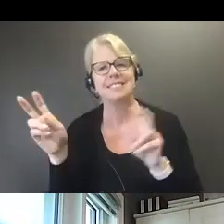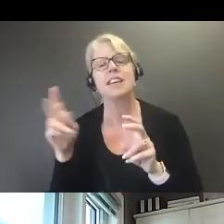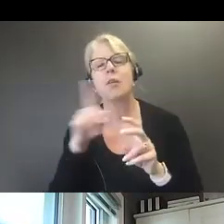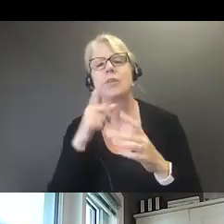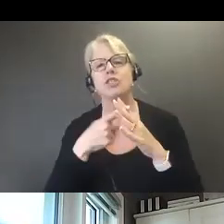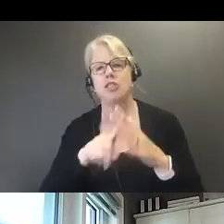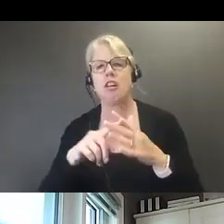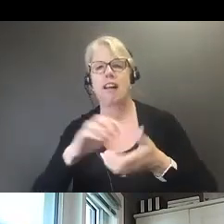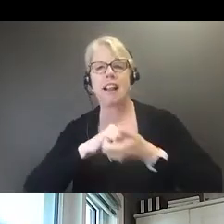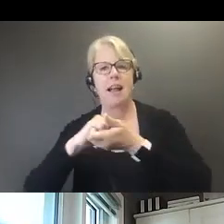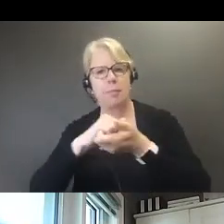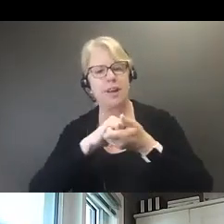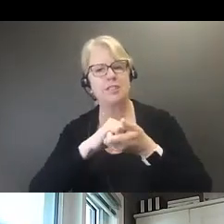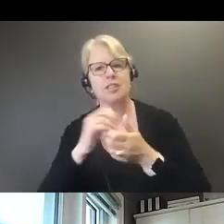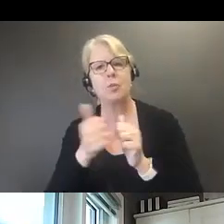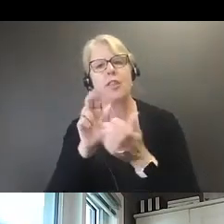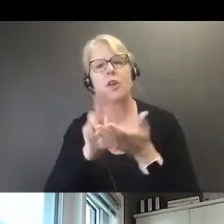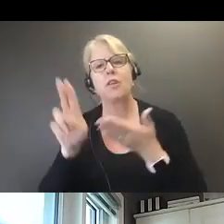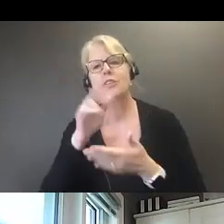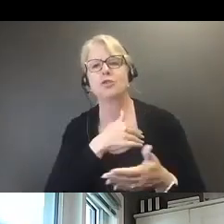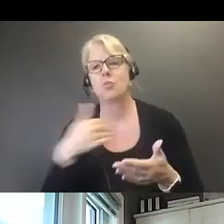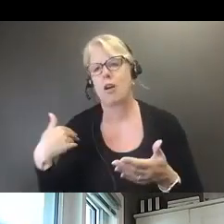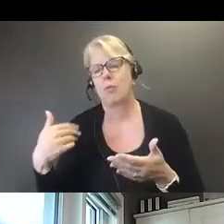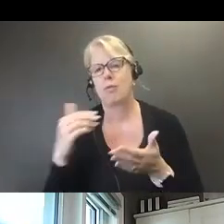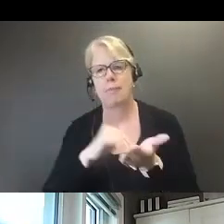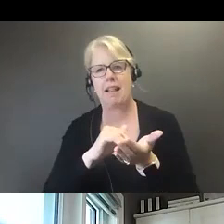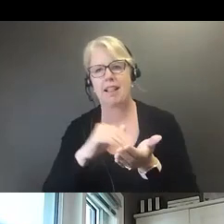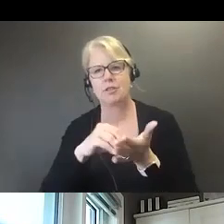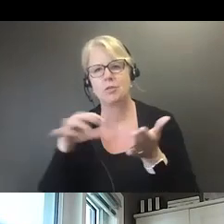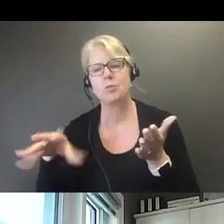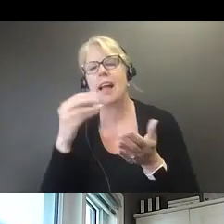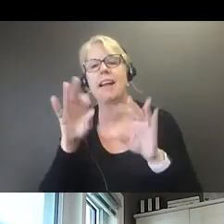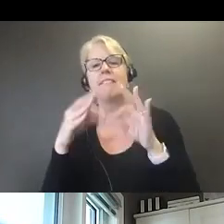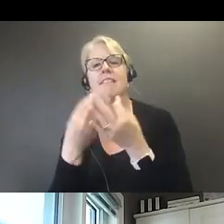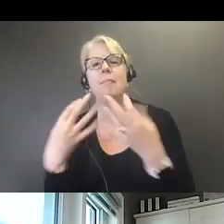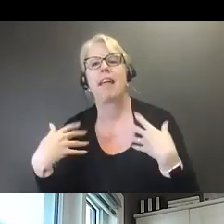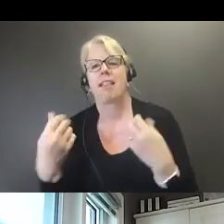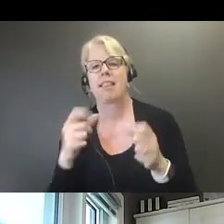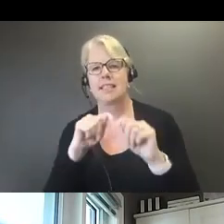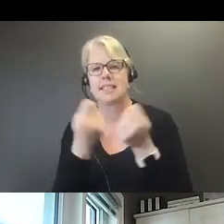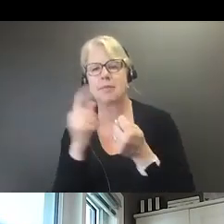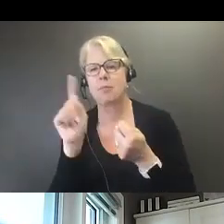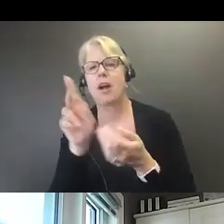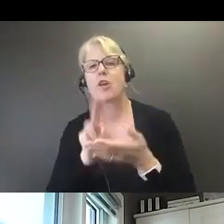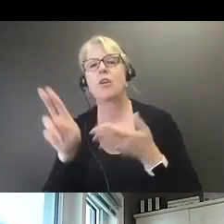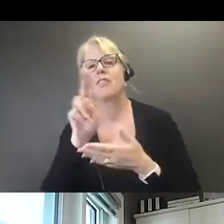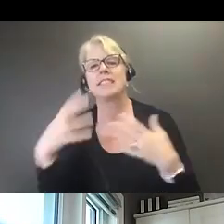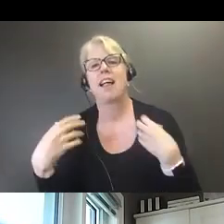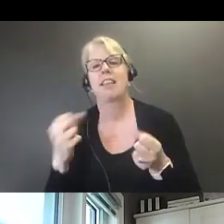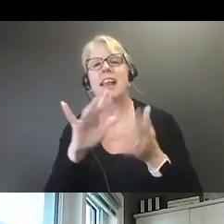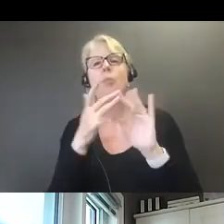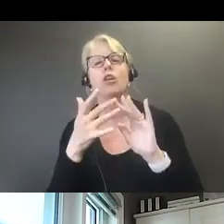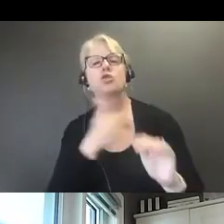a collaboration between University of Toronto medical students and the family health team at the University Health Network, Toronto